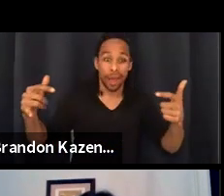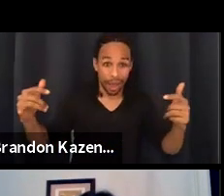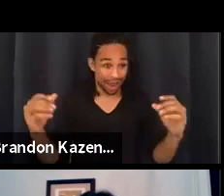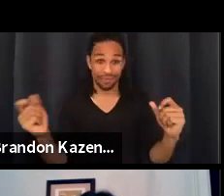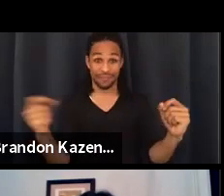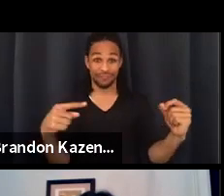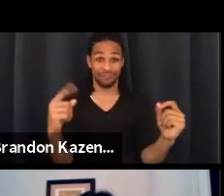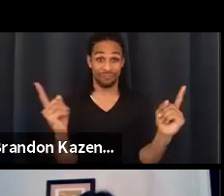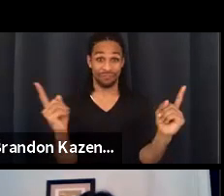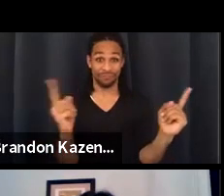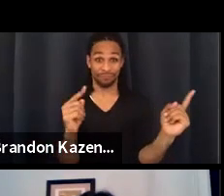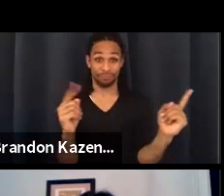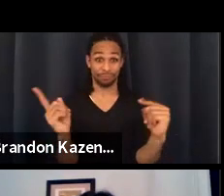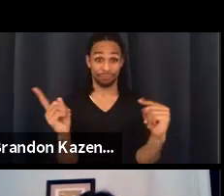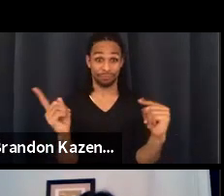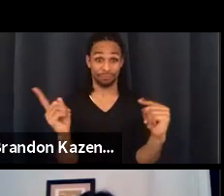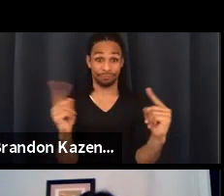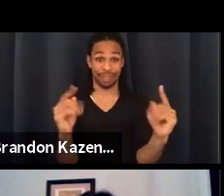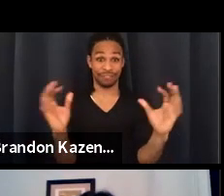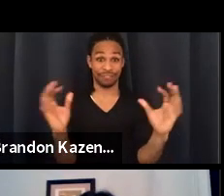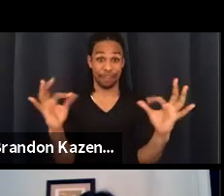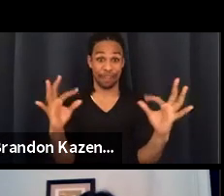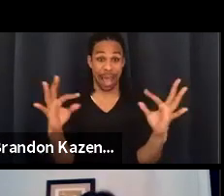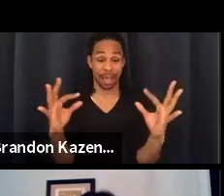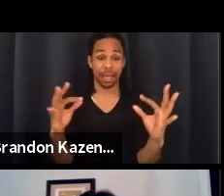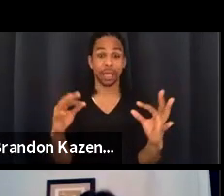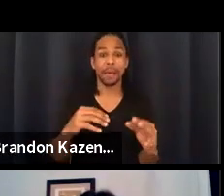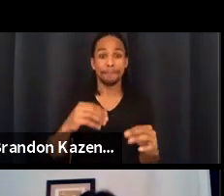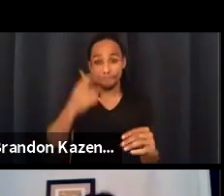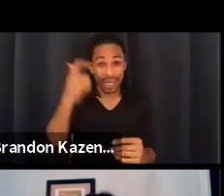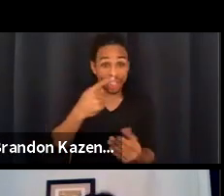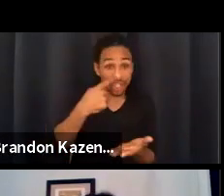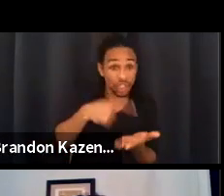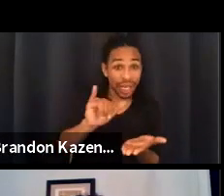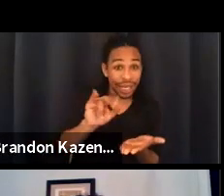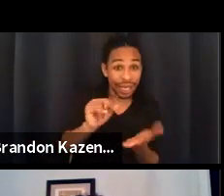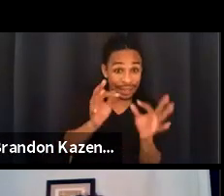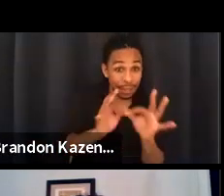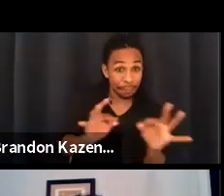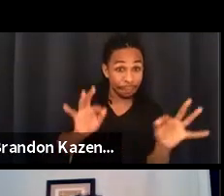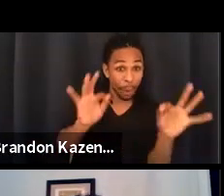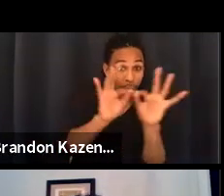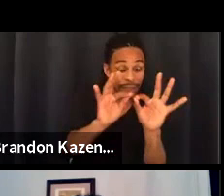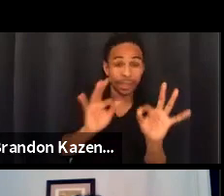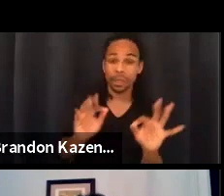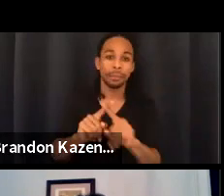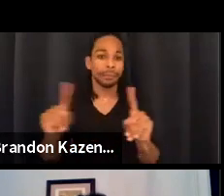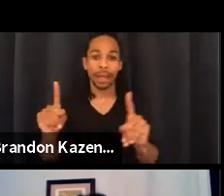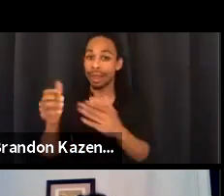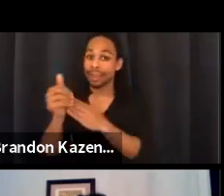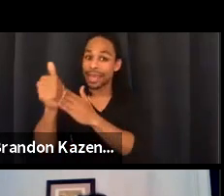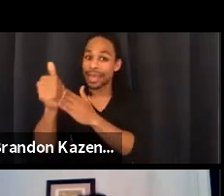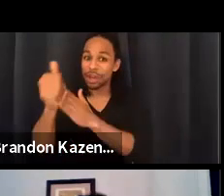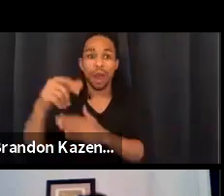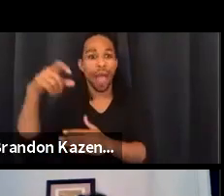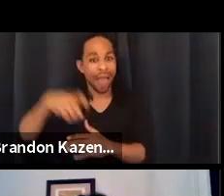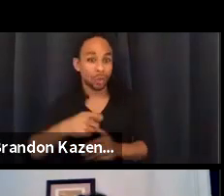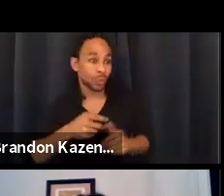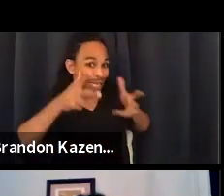feel like, you know, your voice is being heard, and in turn kind of creates this familial, like, we are family, we're being